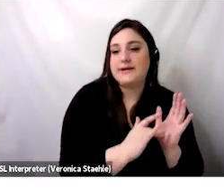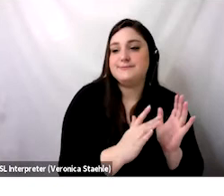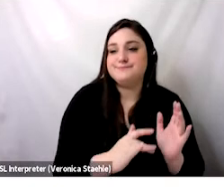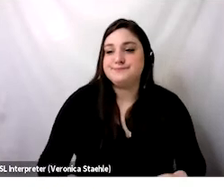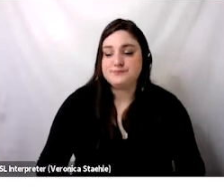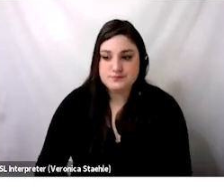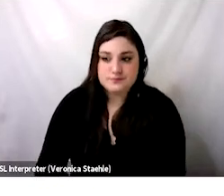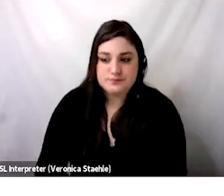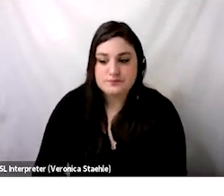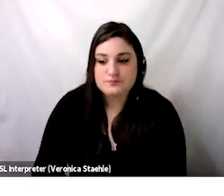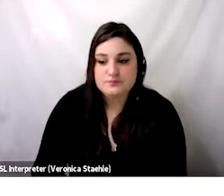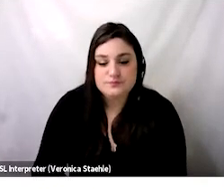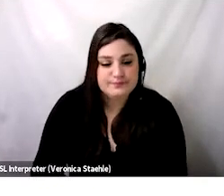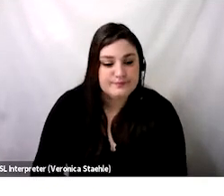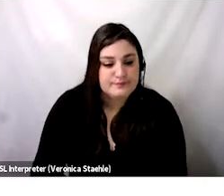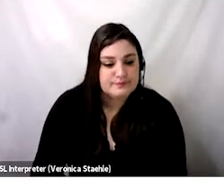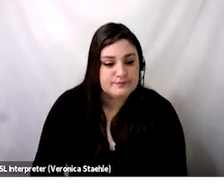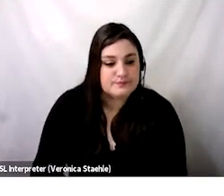exploited.